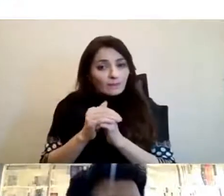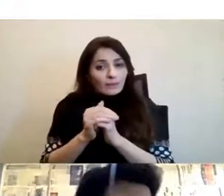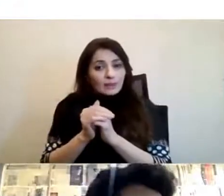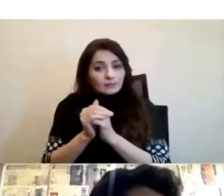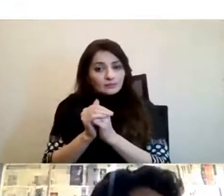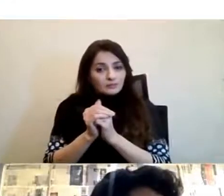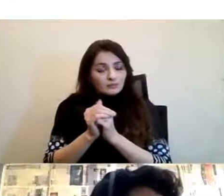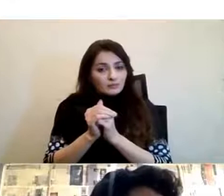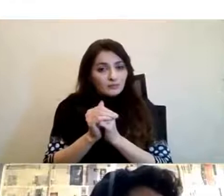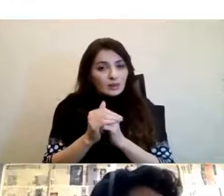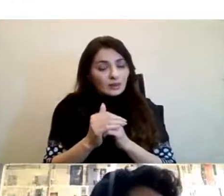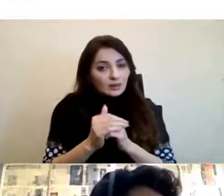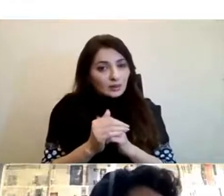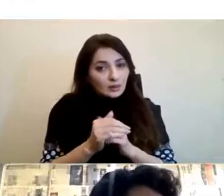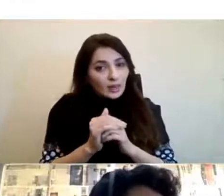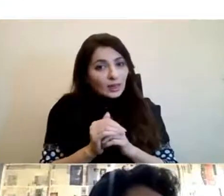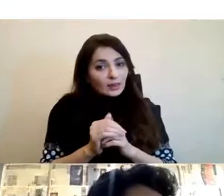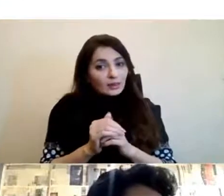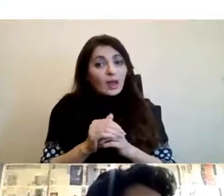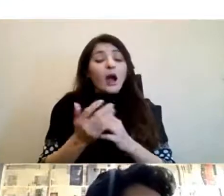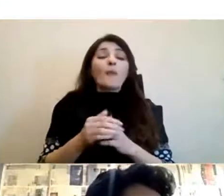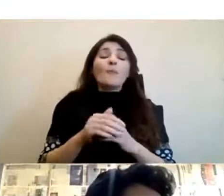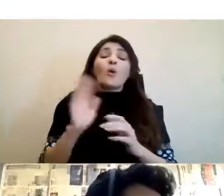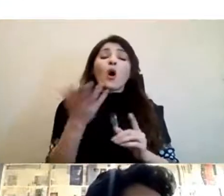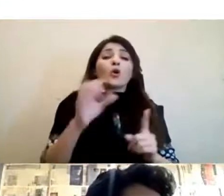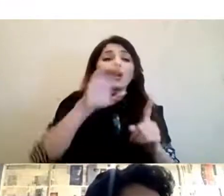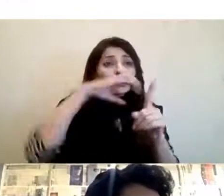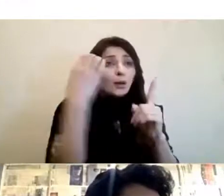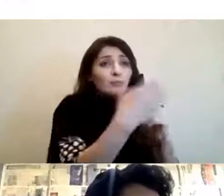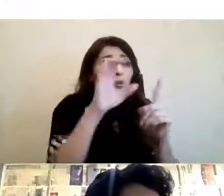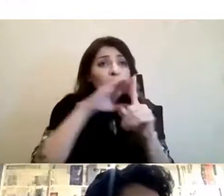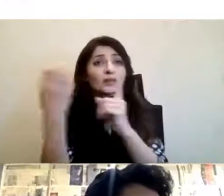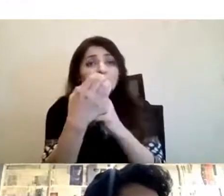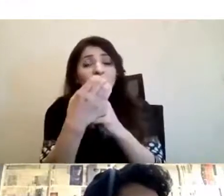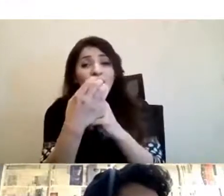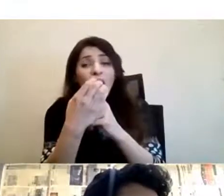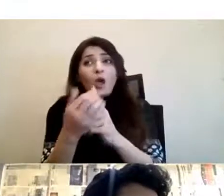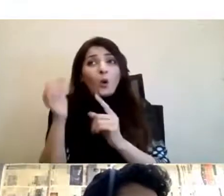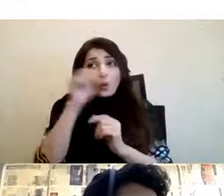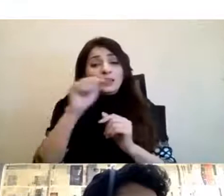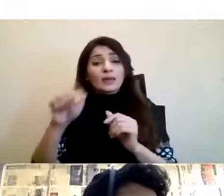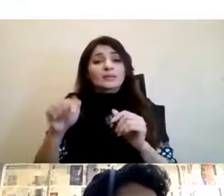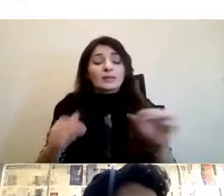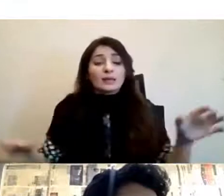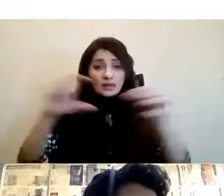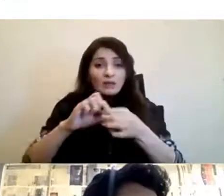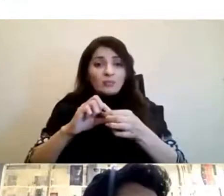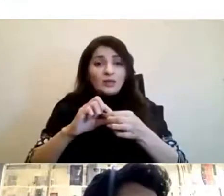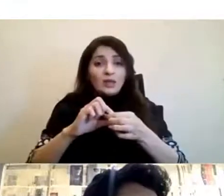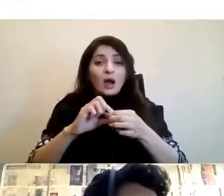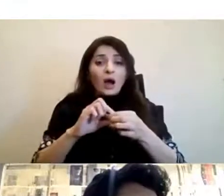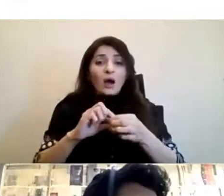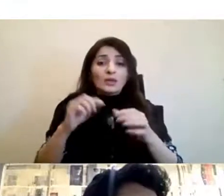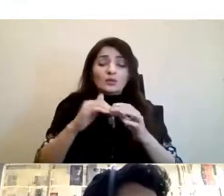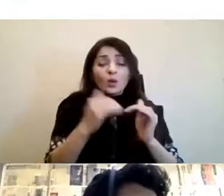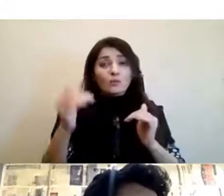perspectives from different communities of people with disabilities and across the globe. Continuing to improve and